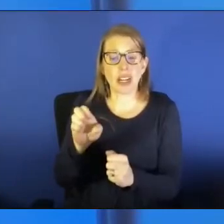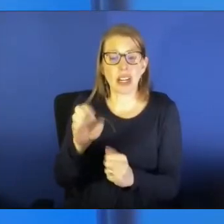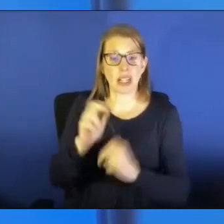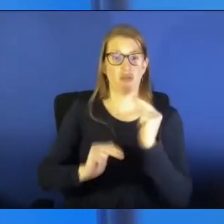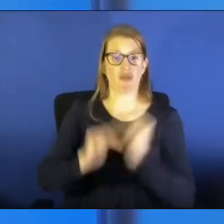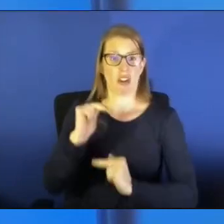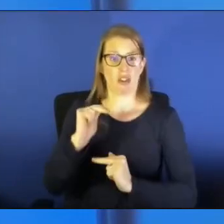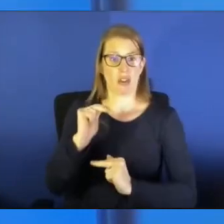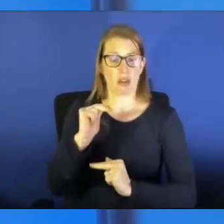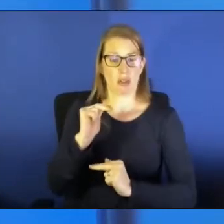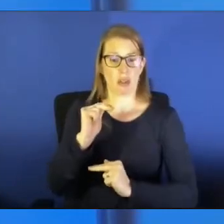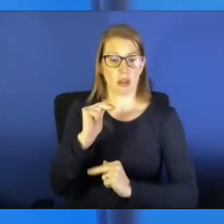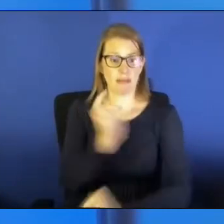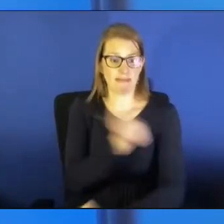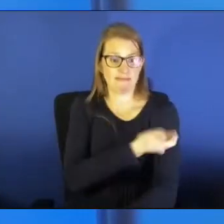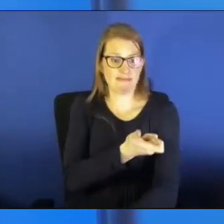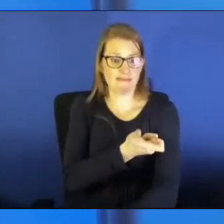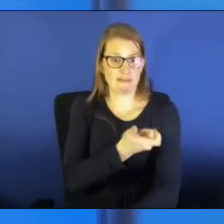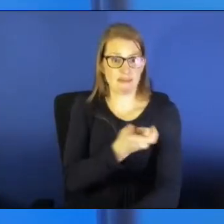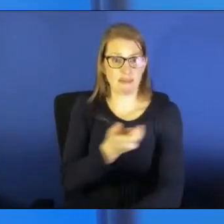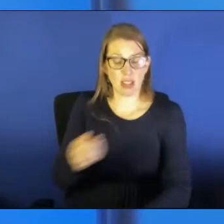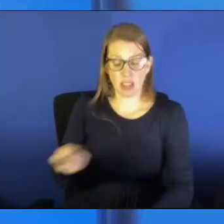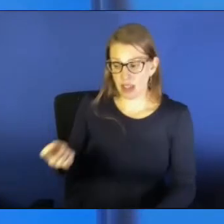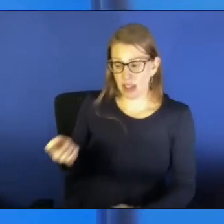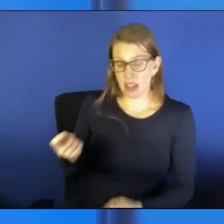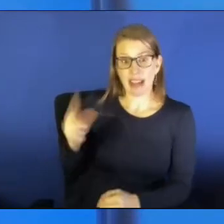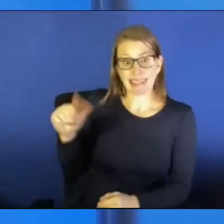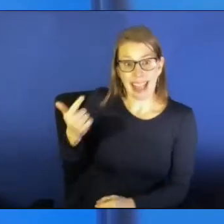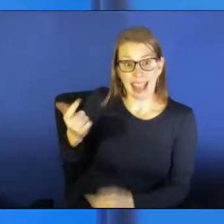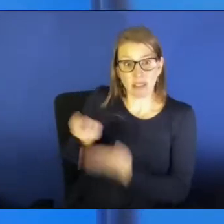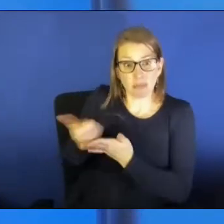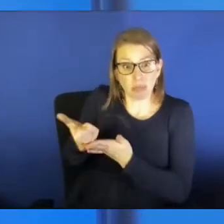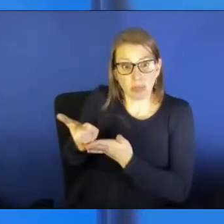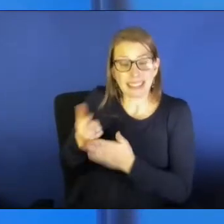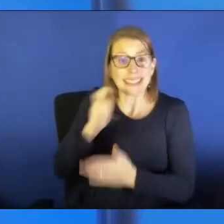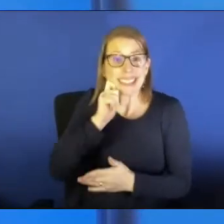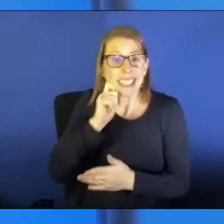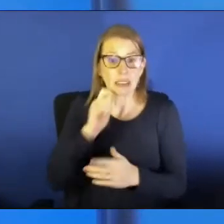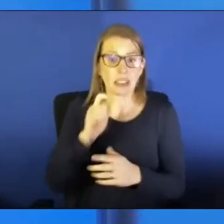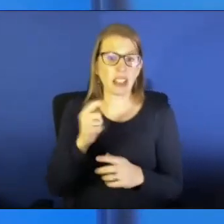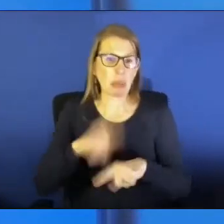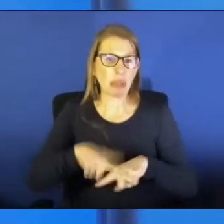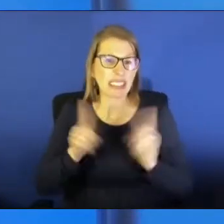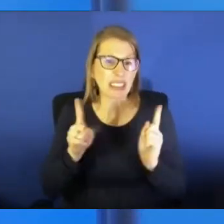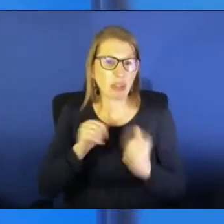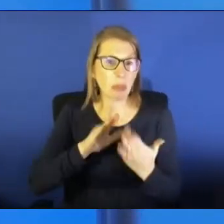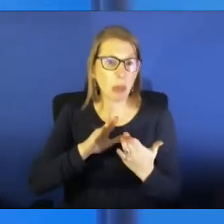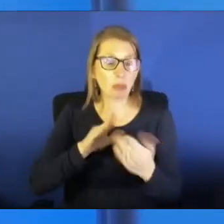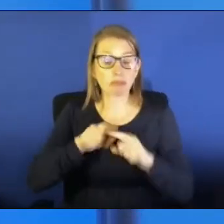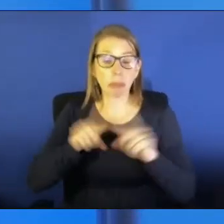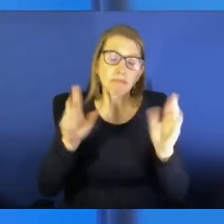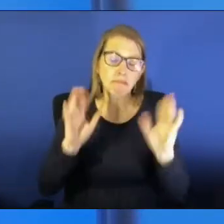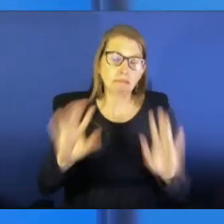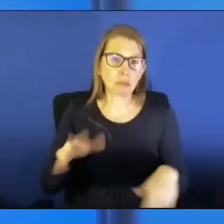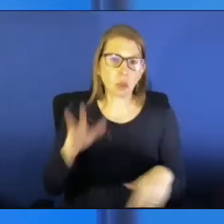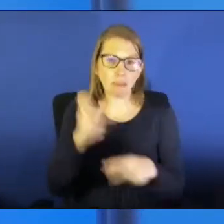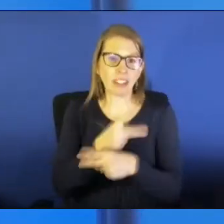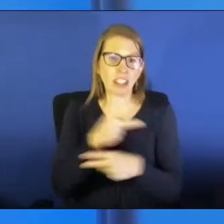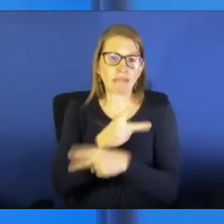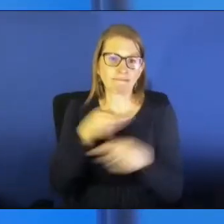but we'll handle those conversations in clinic. And then the diagnostic part, the two